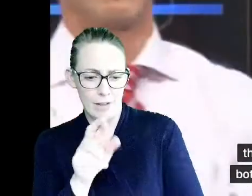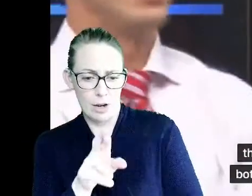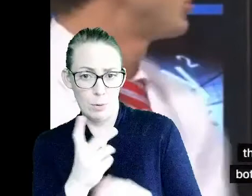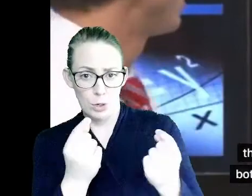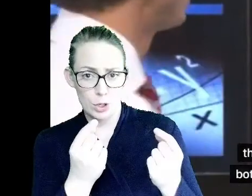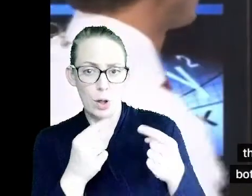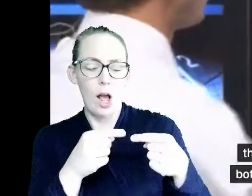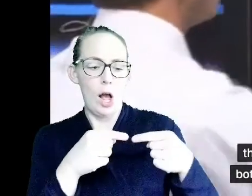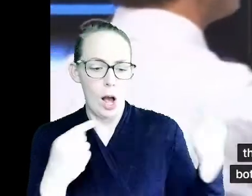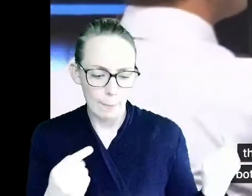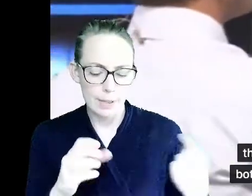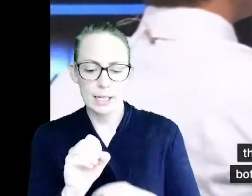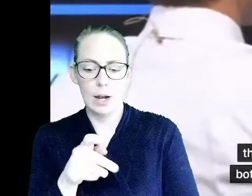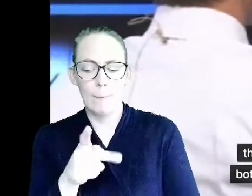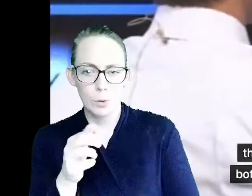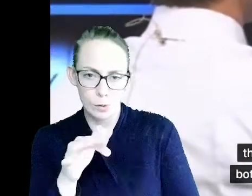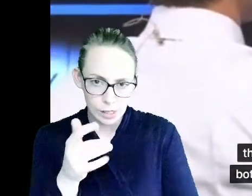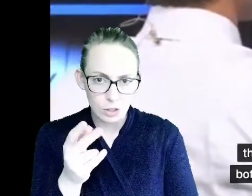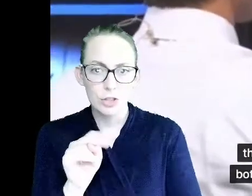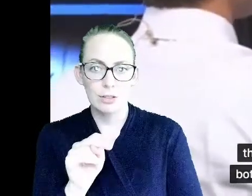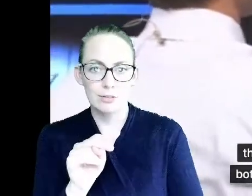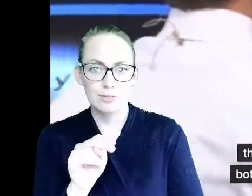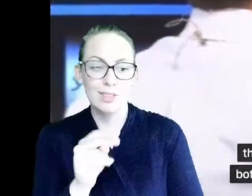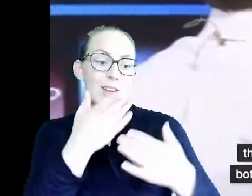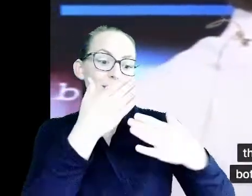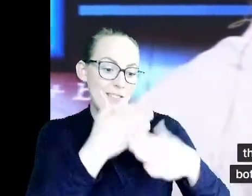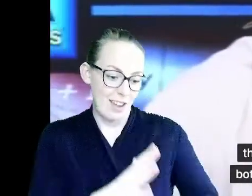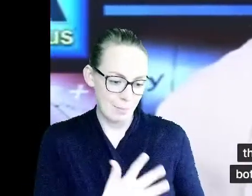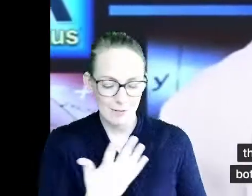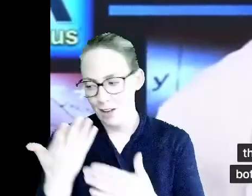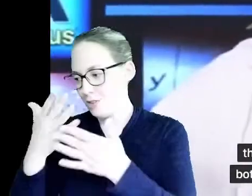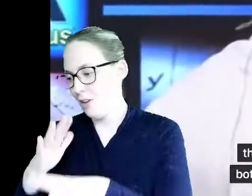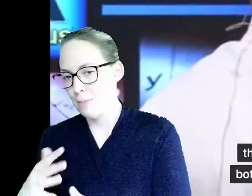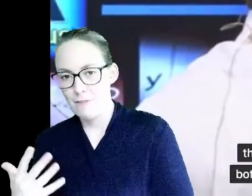opposite operation. We will divide both sides by 5.